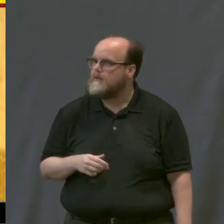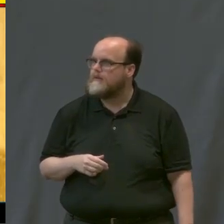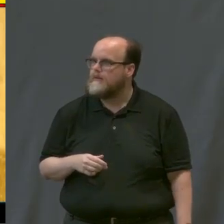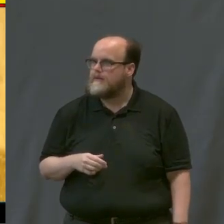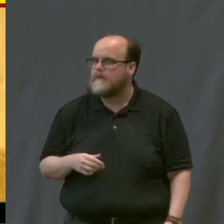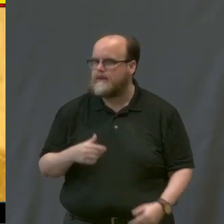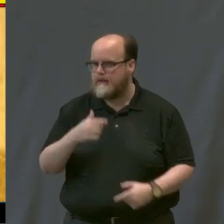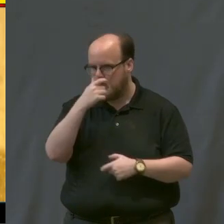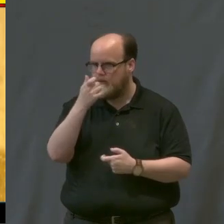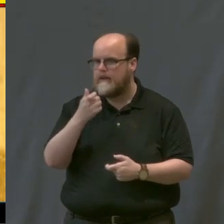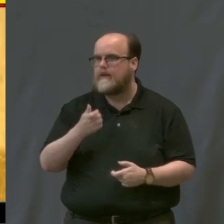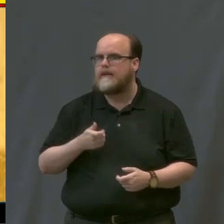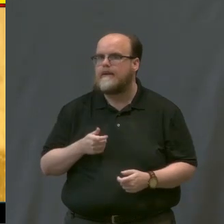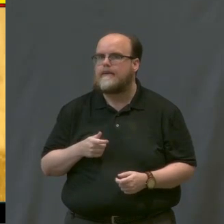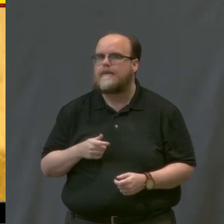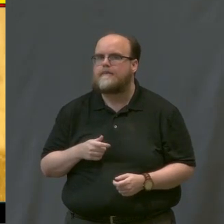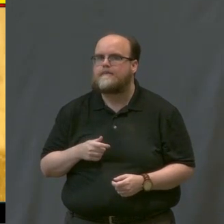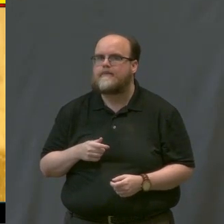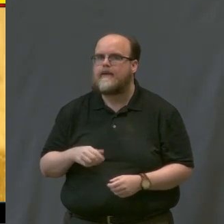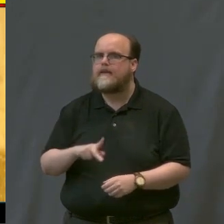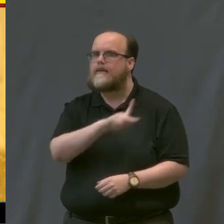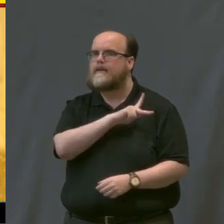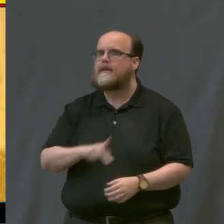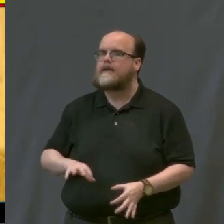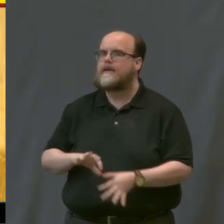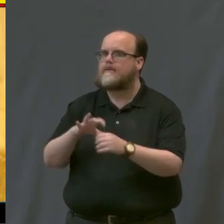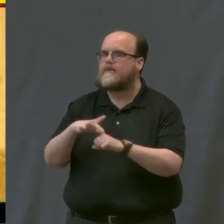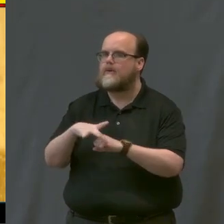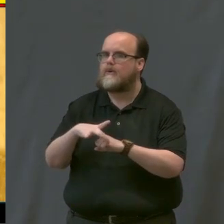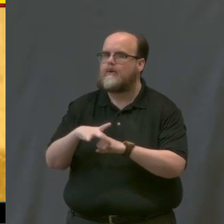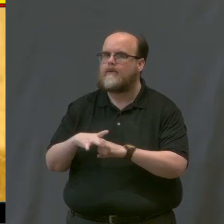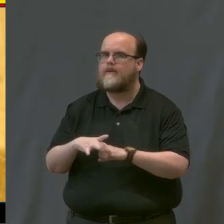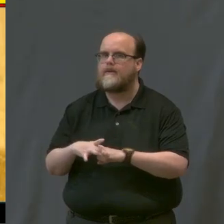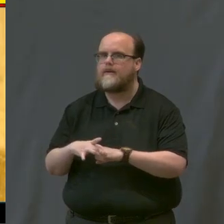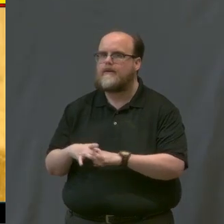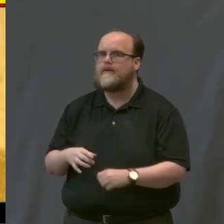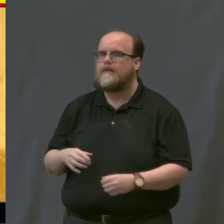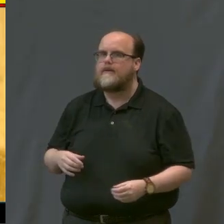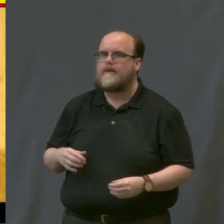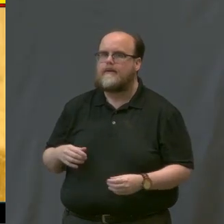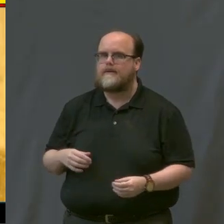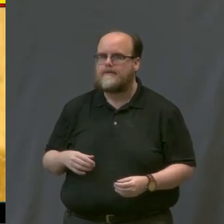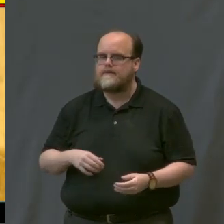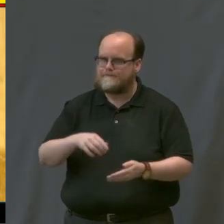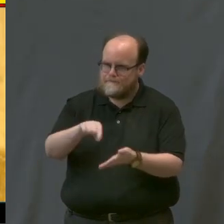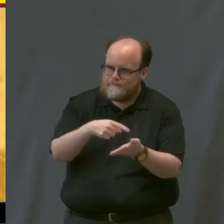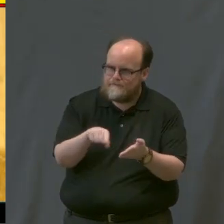It's interesting that the kings of the earth are being given a hard time.